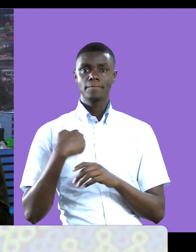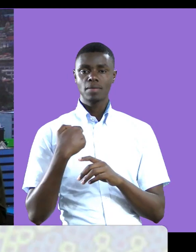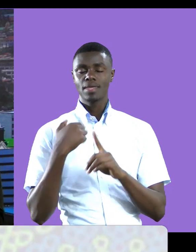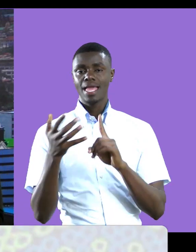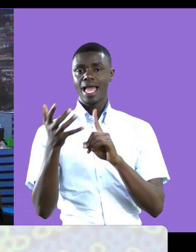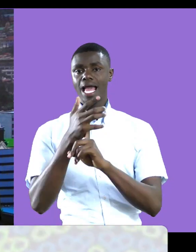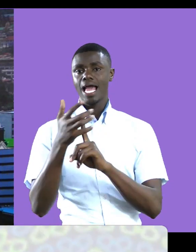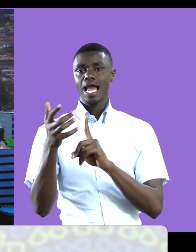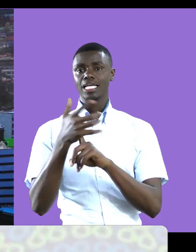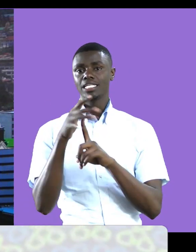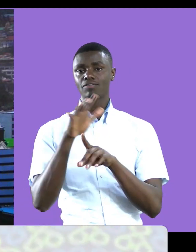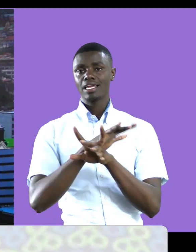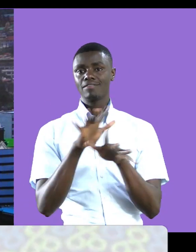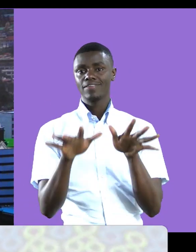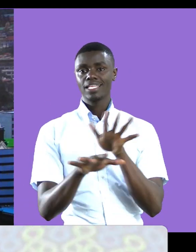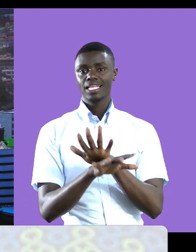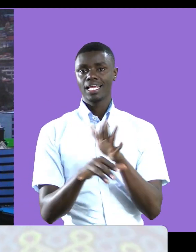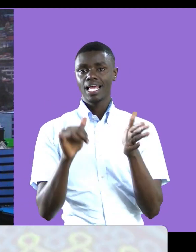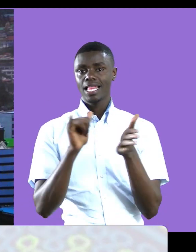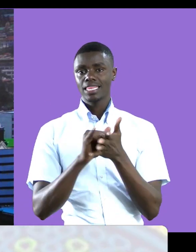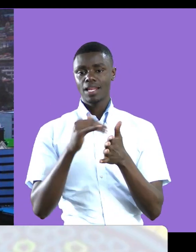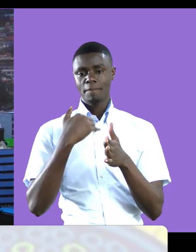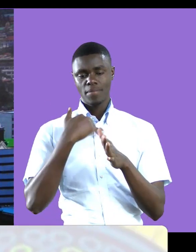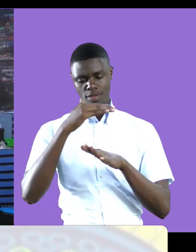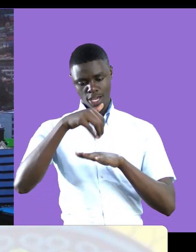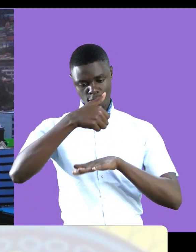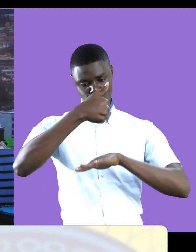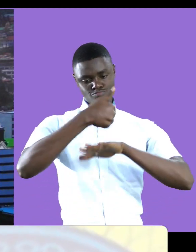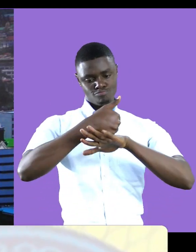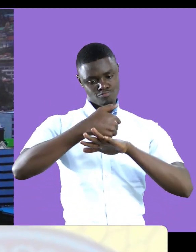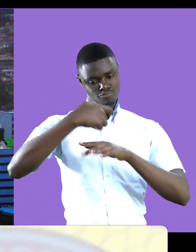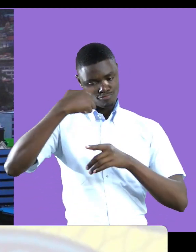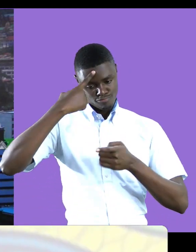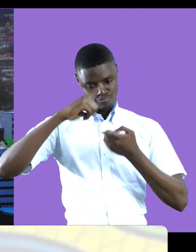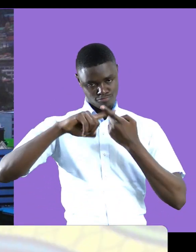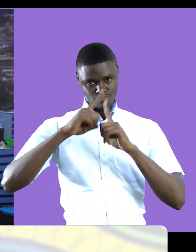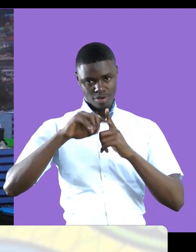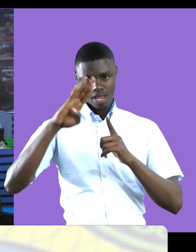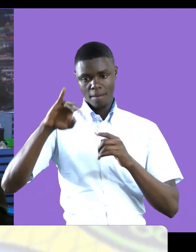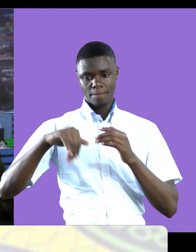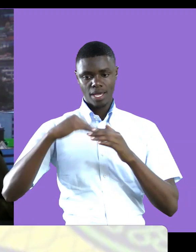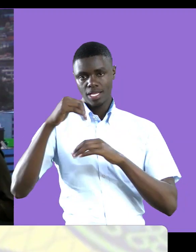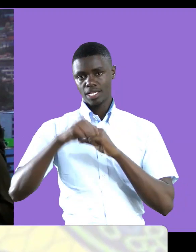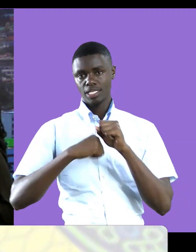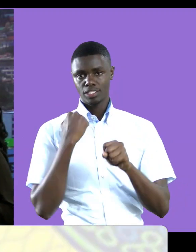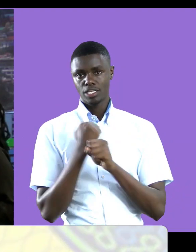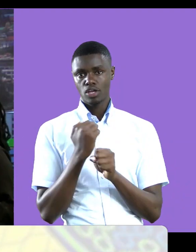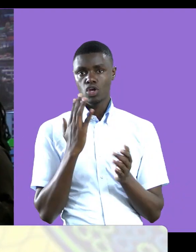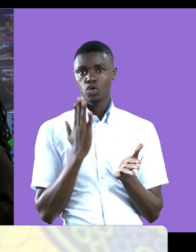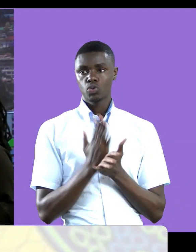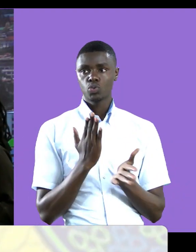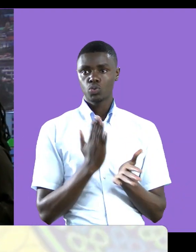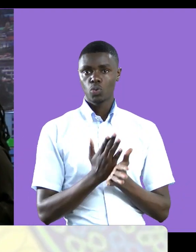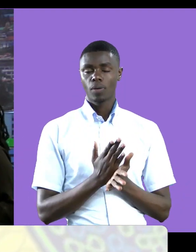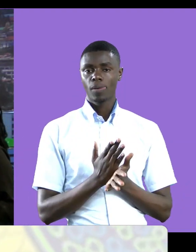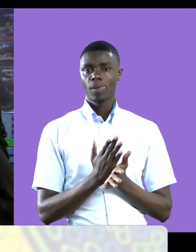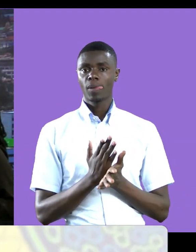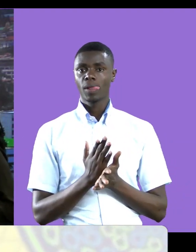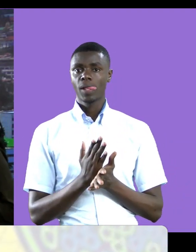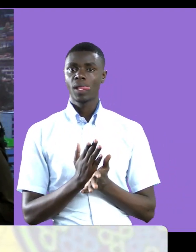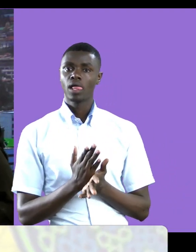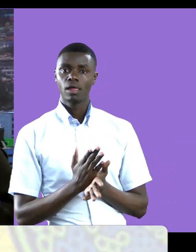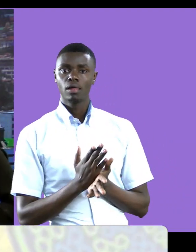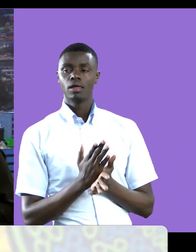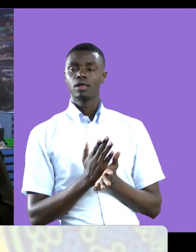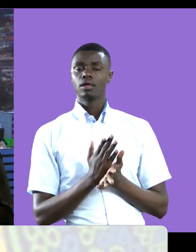achieve everything that I had set by next year. Definitely. Certainly, kwa ukisetingi goals na